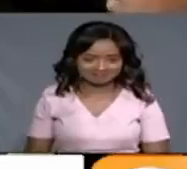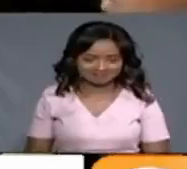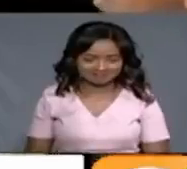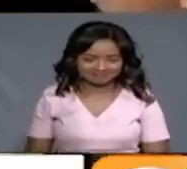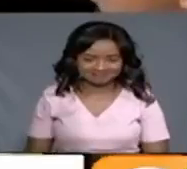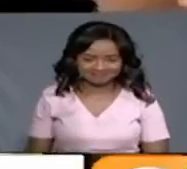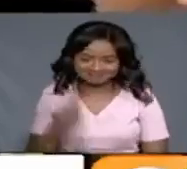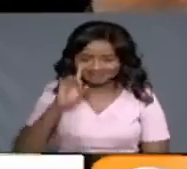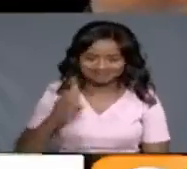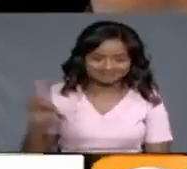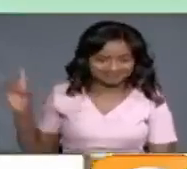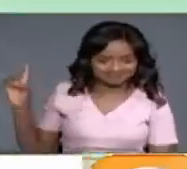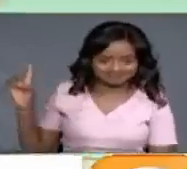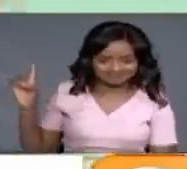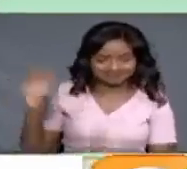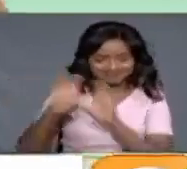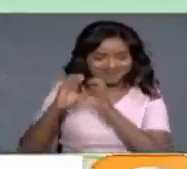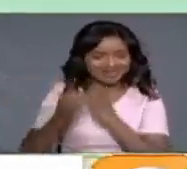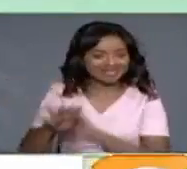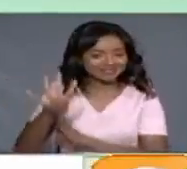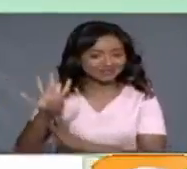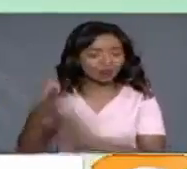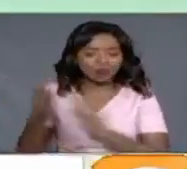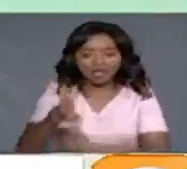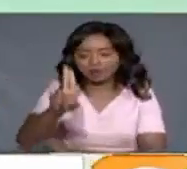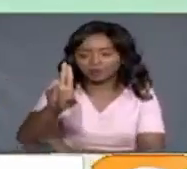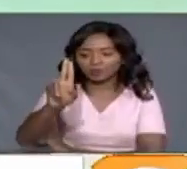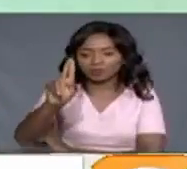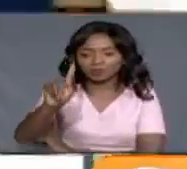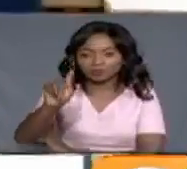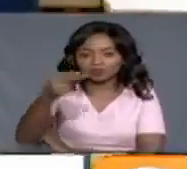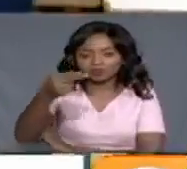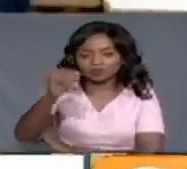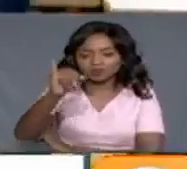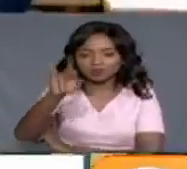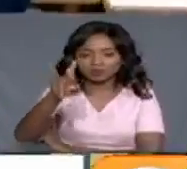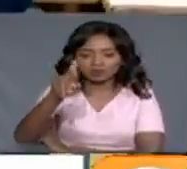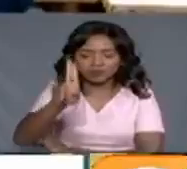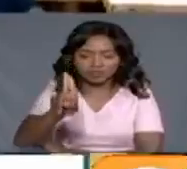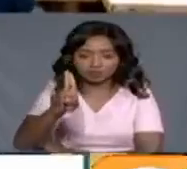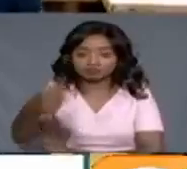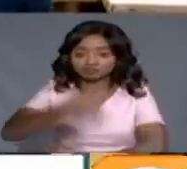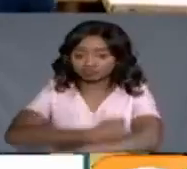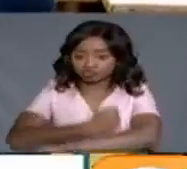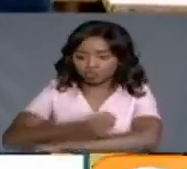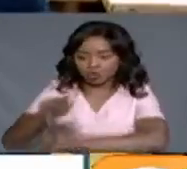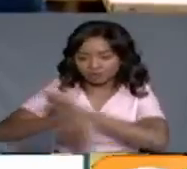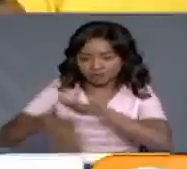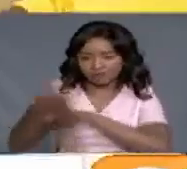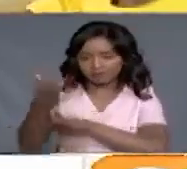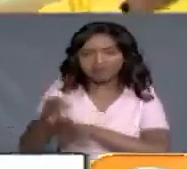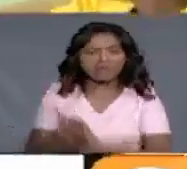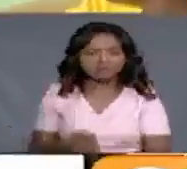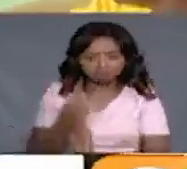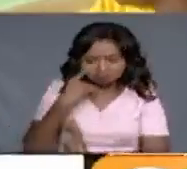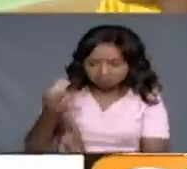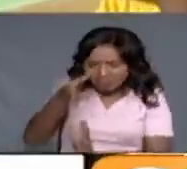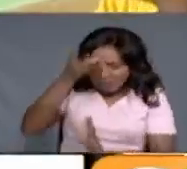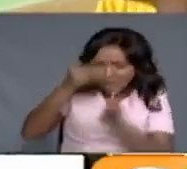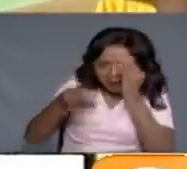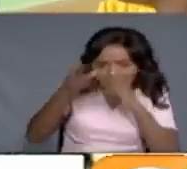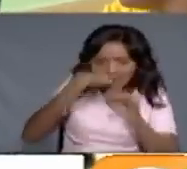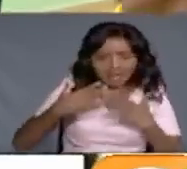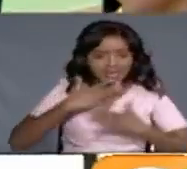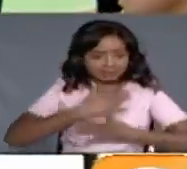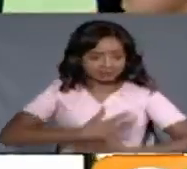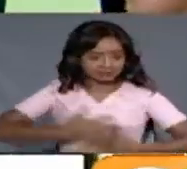This is a class 4 lesson at Uthiru Genesis Primary School in Dagoretti. The learners actively engaged in a science and technology lesson.